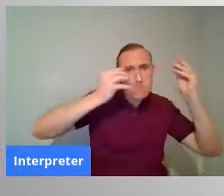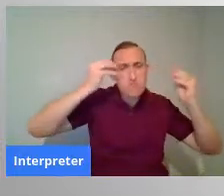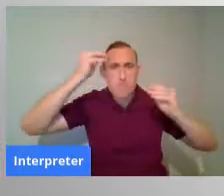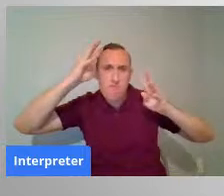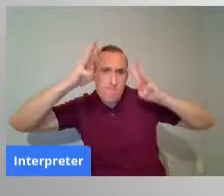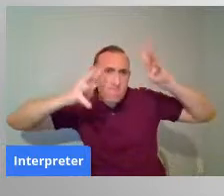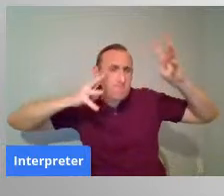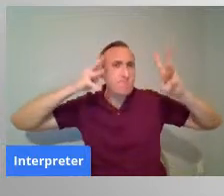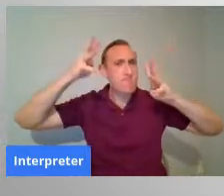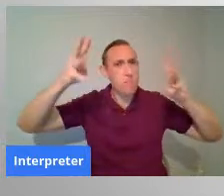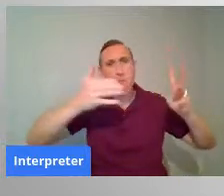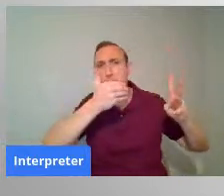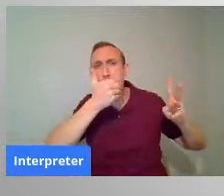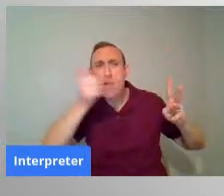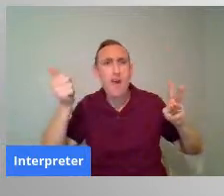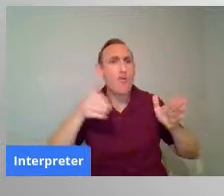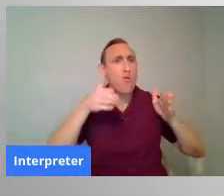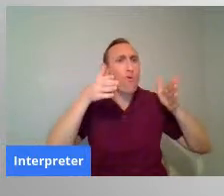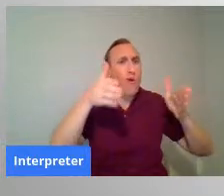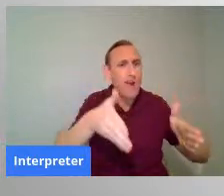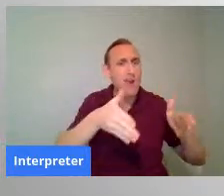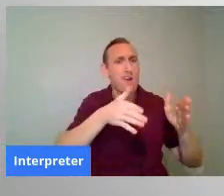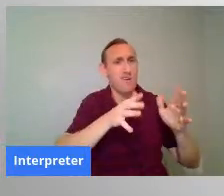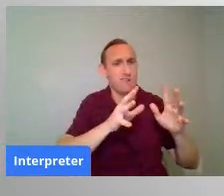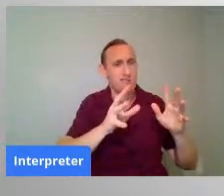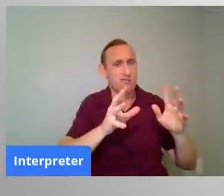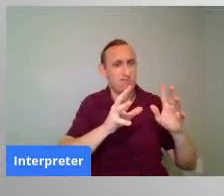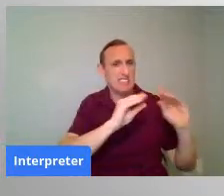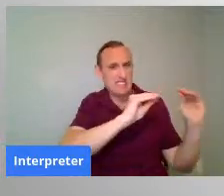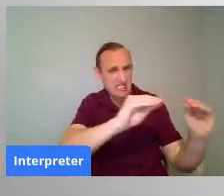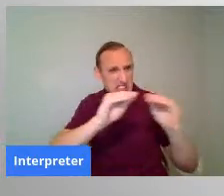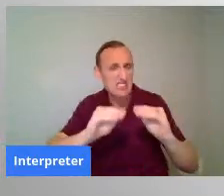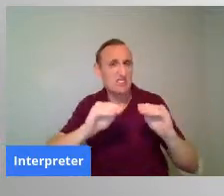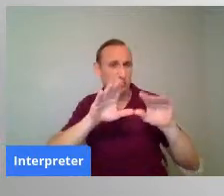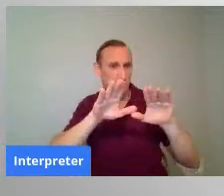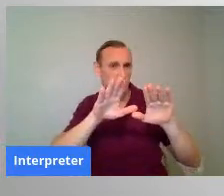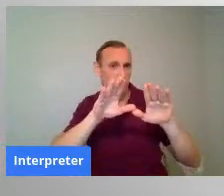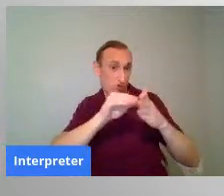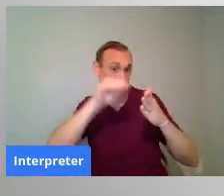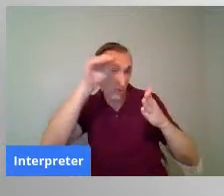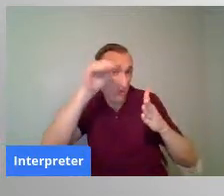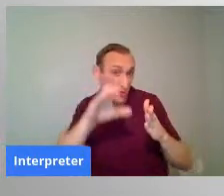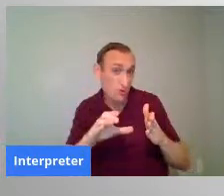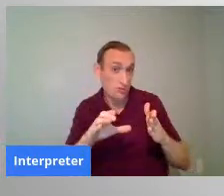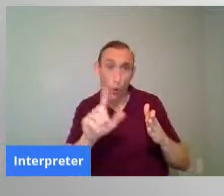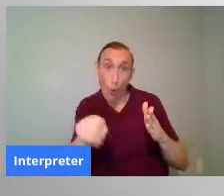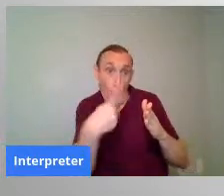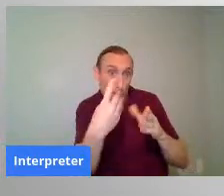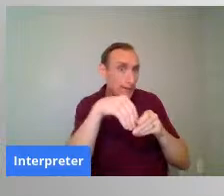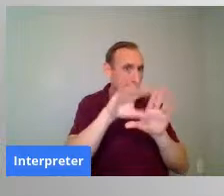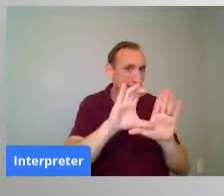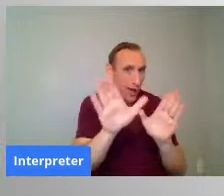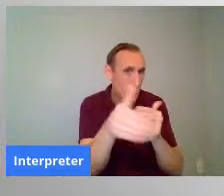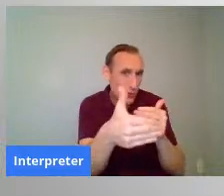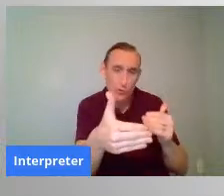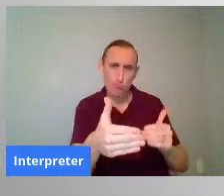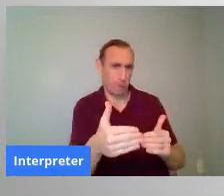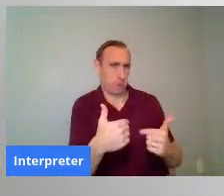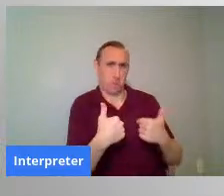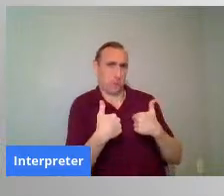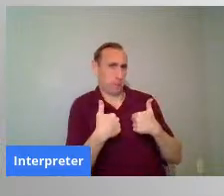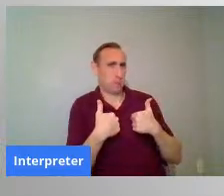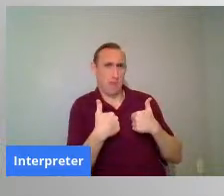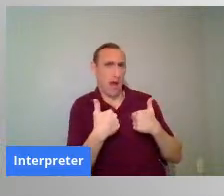our students. And that is not specifically tied just to COVID, but it's the needs of our students in general. And I have